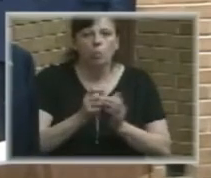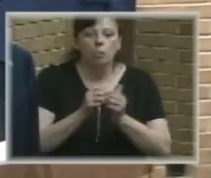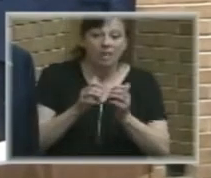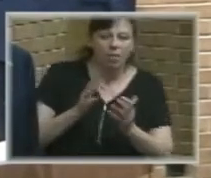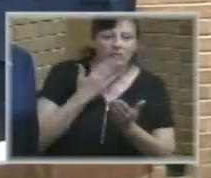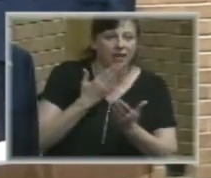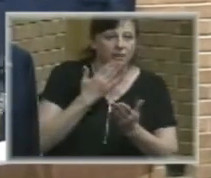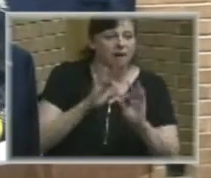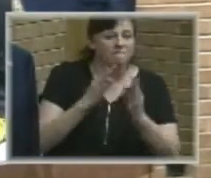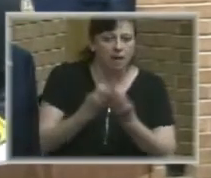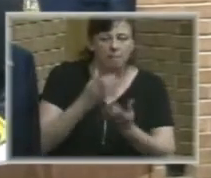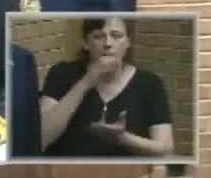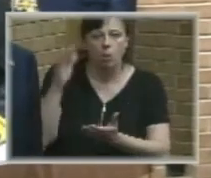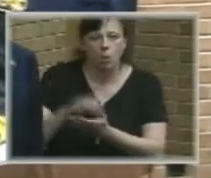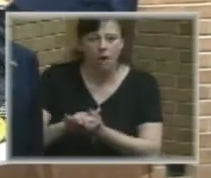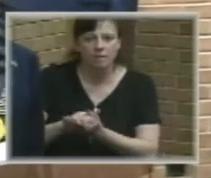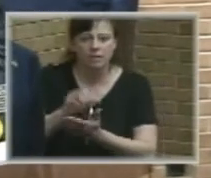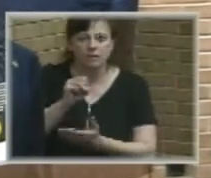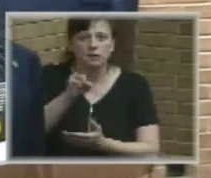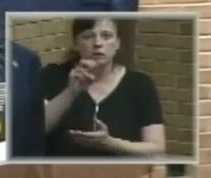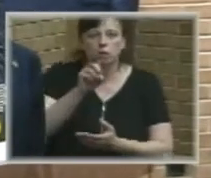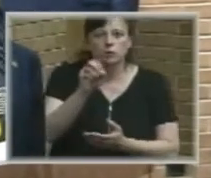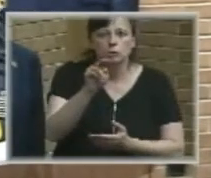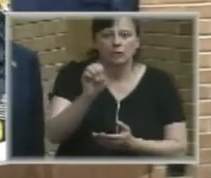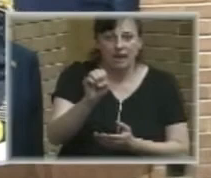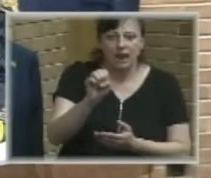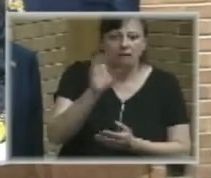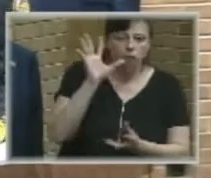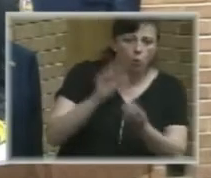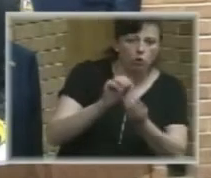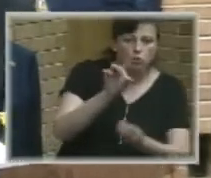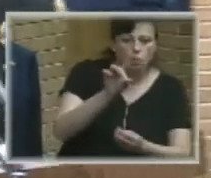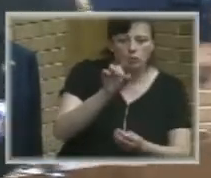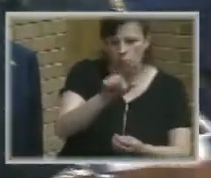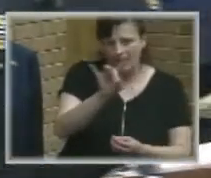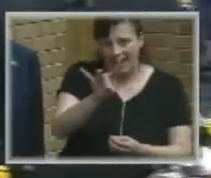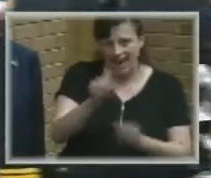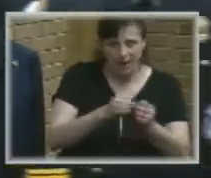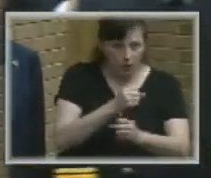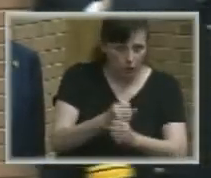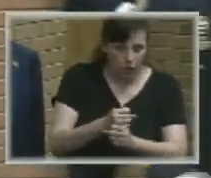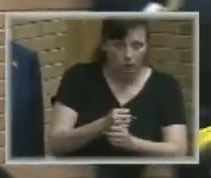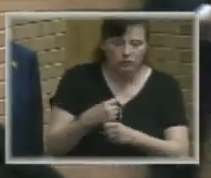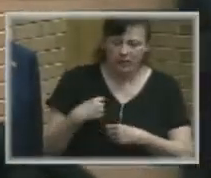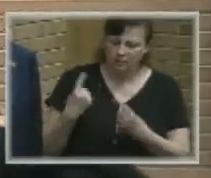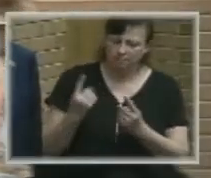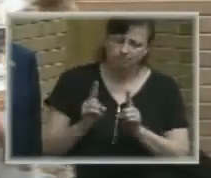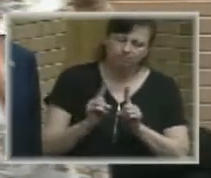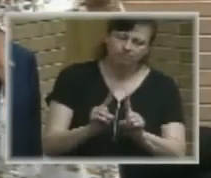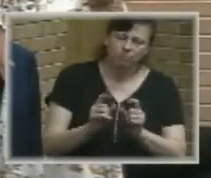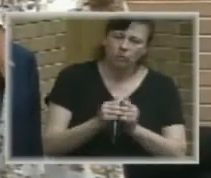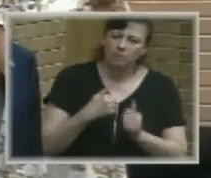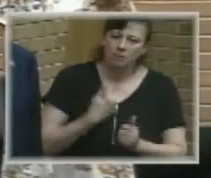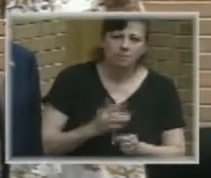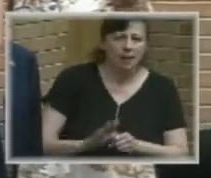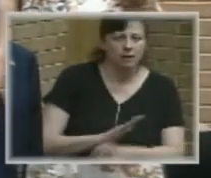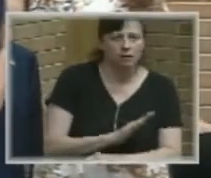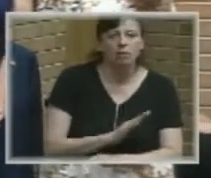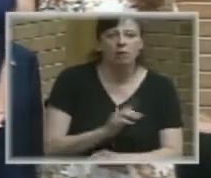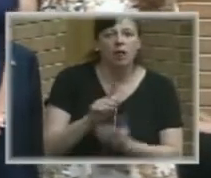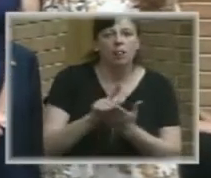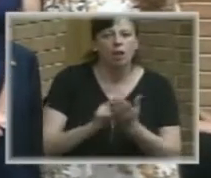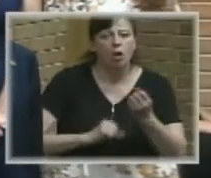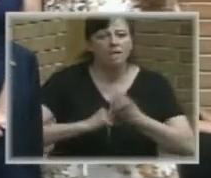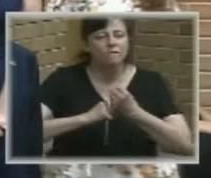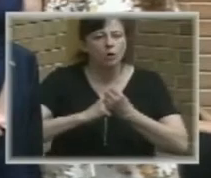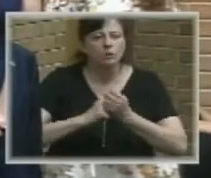family, my wife, Suzanne, of 28 years, who has been with me throughout my entire law enforcement